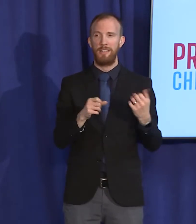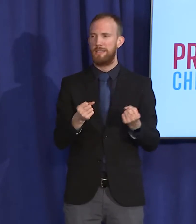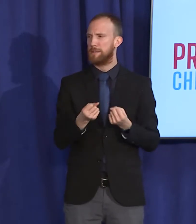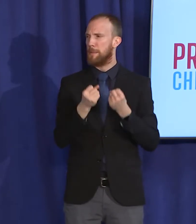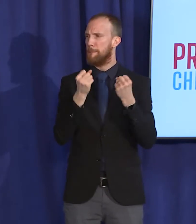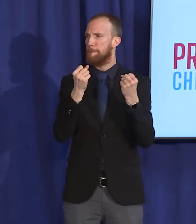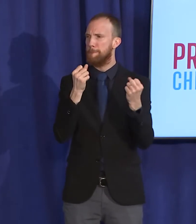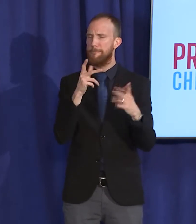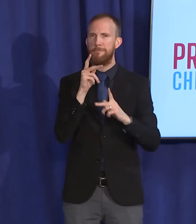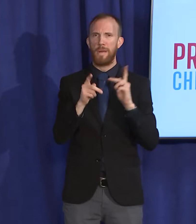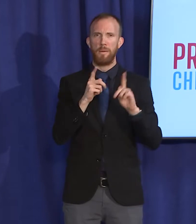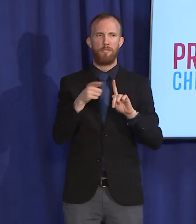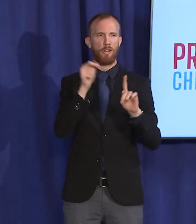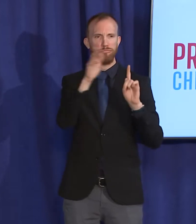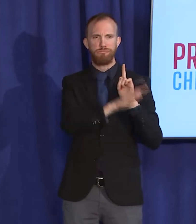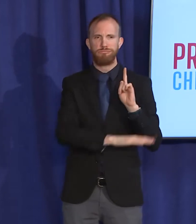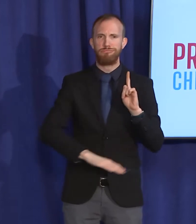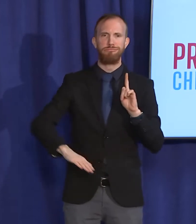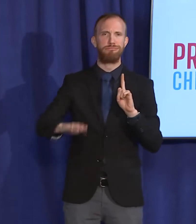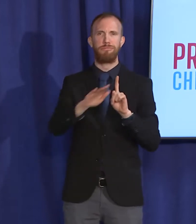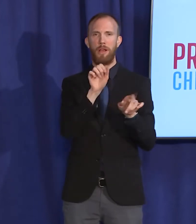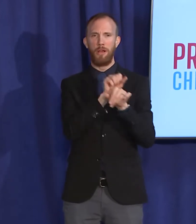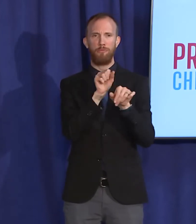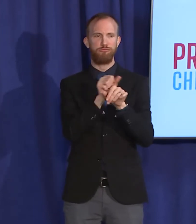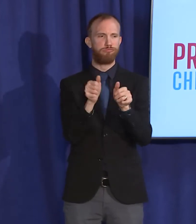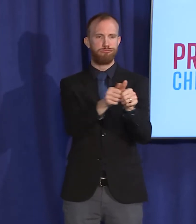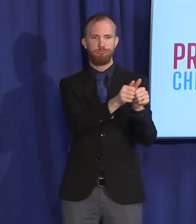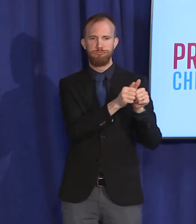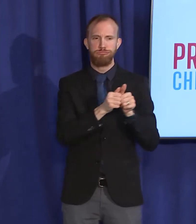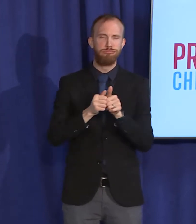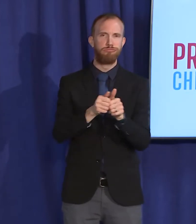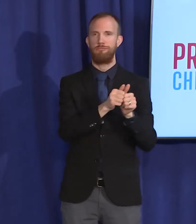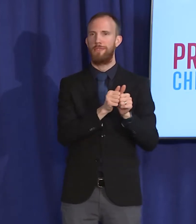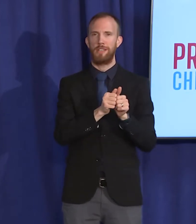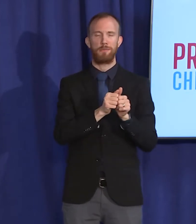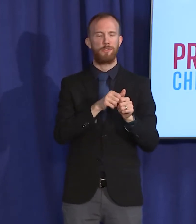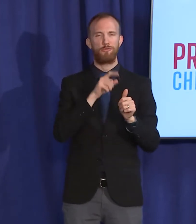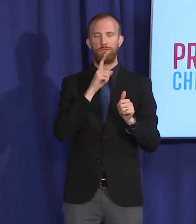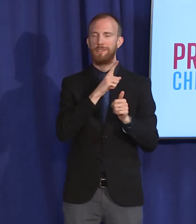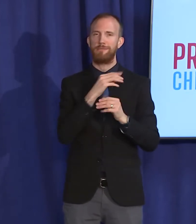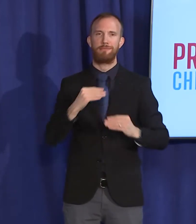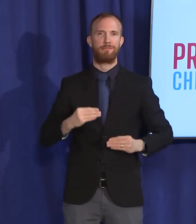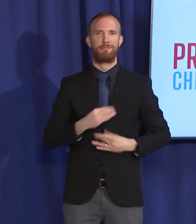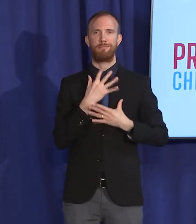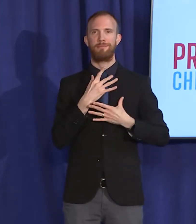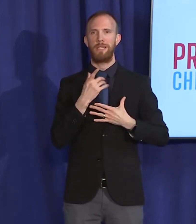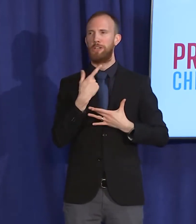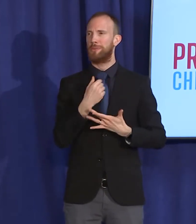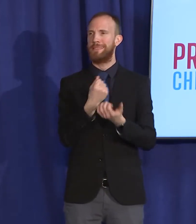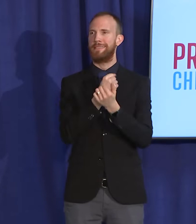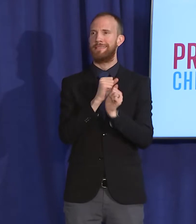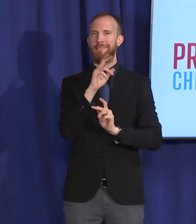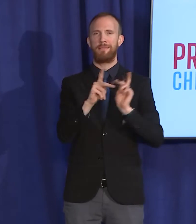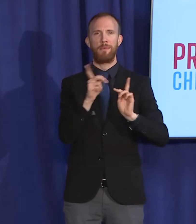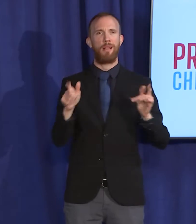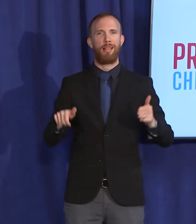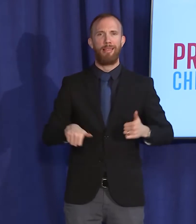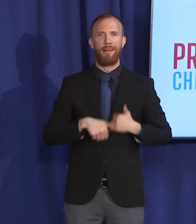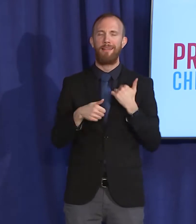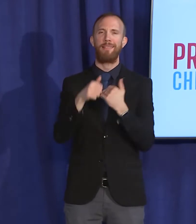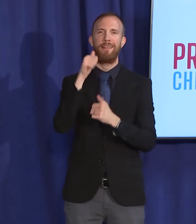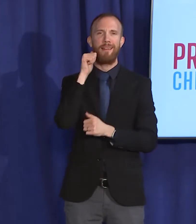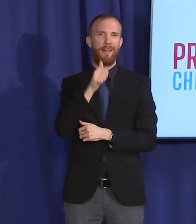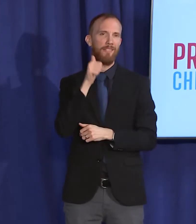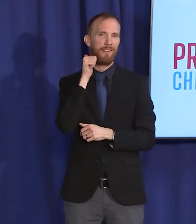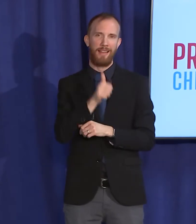of collaboration and partnership across the city that is truly saving lives every single day. And we can't